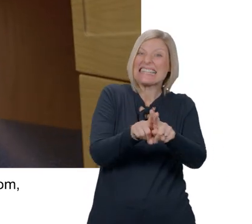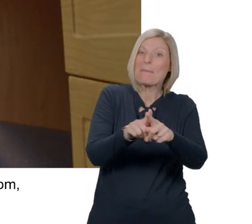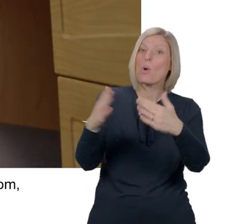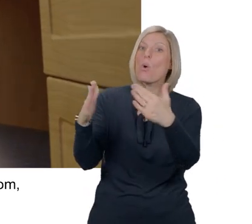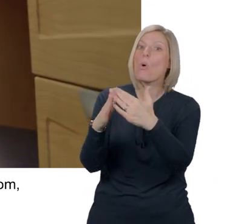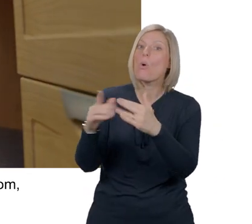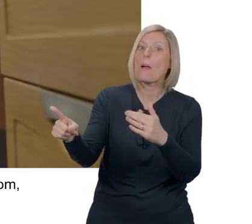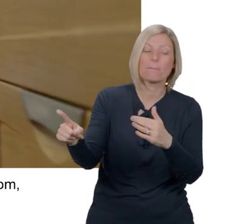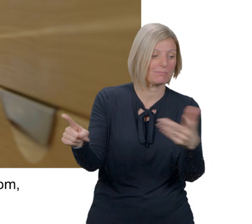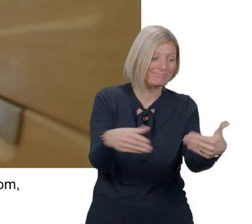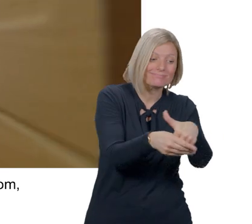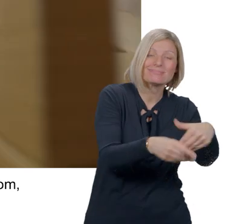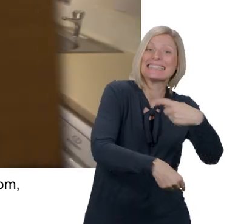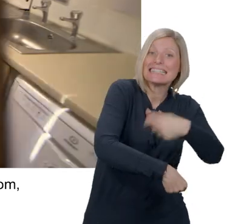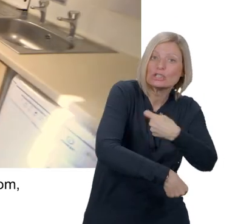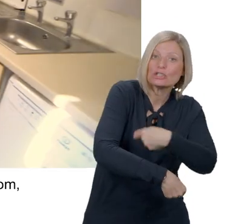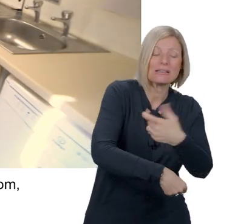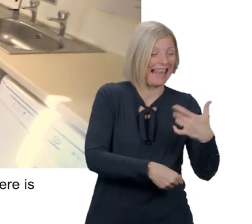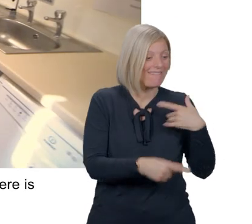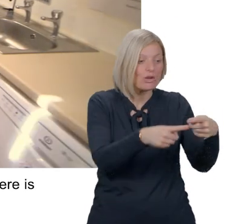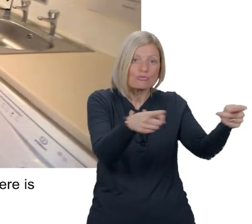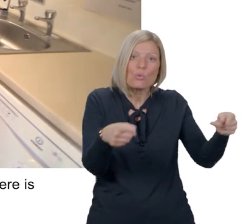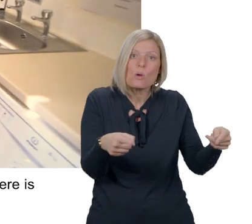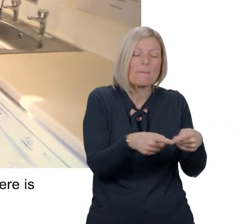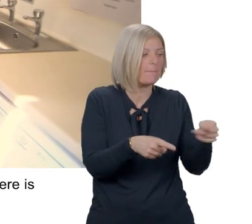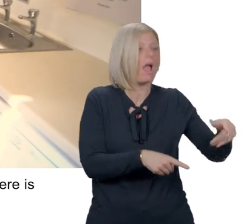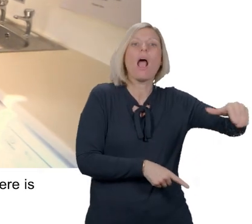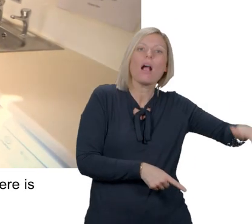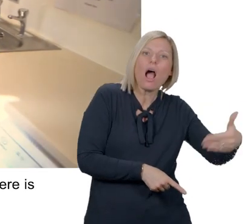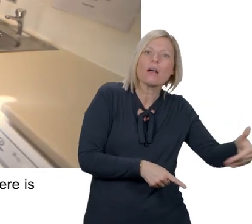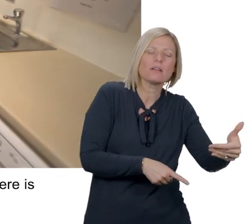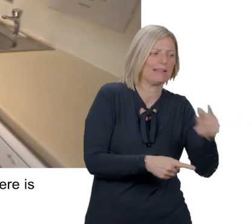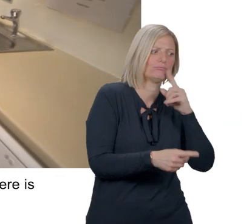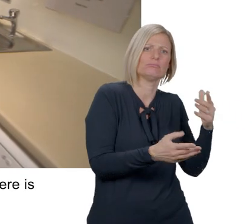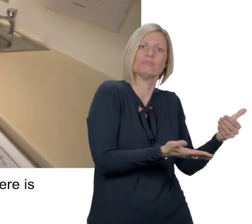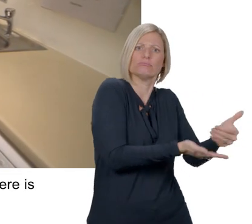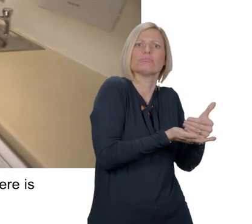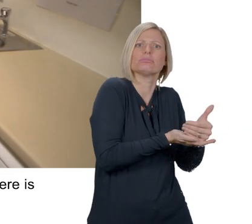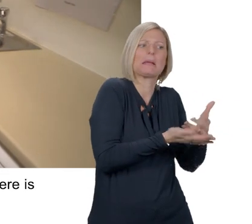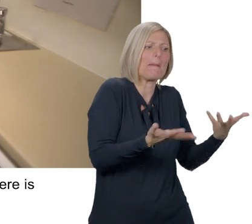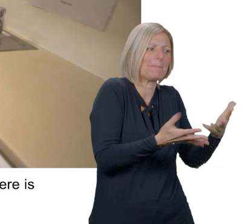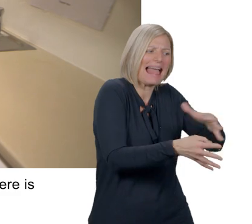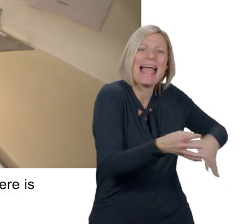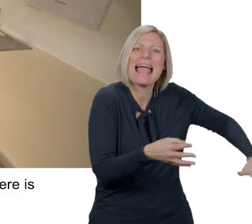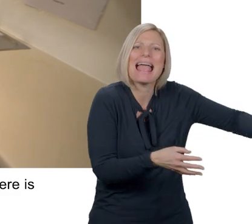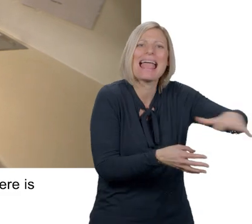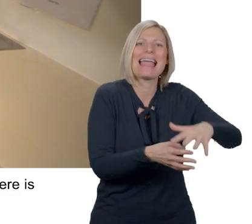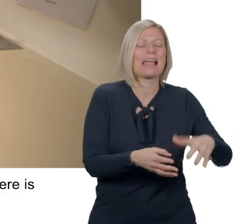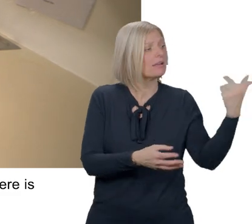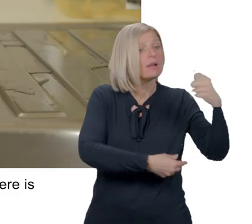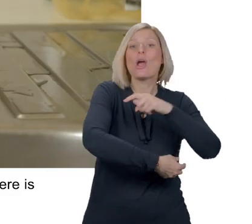room, garden, and secure play area. You will be provided daily with nutritious meals from our catering